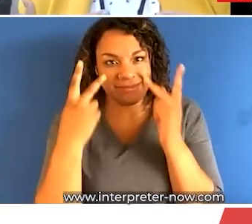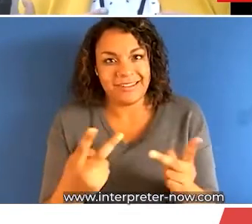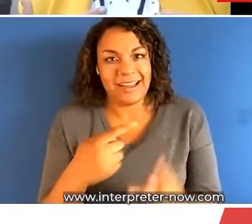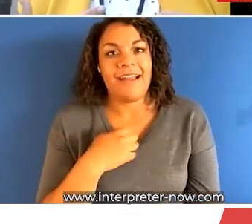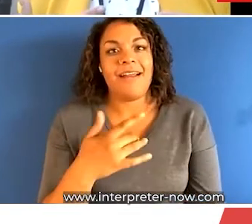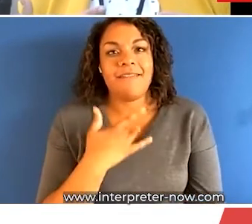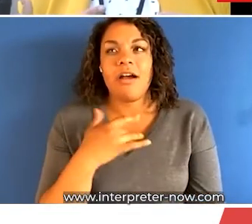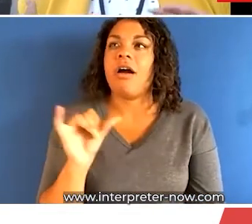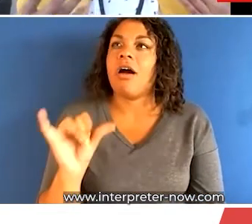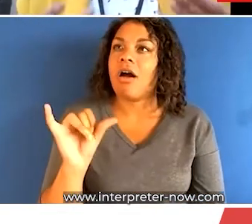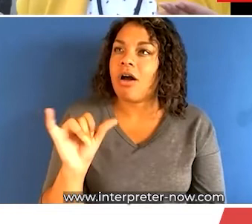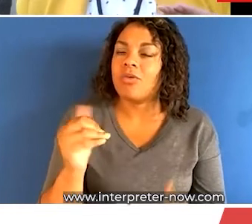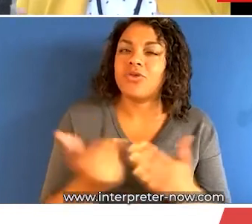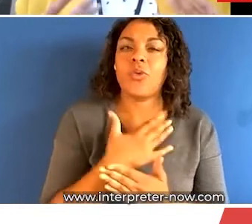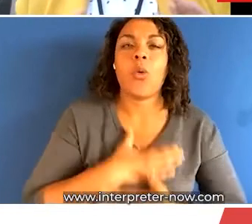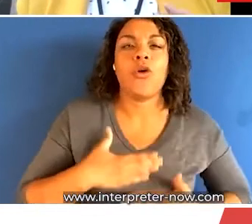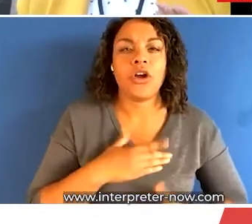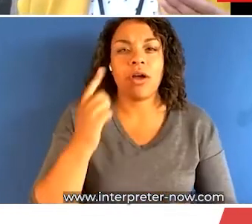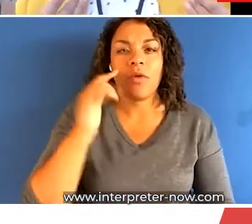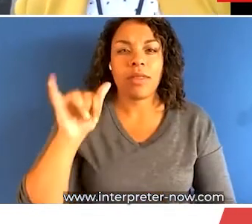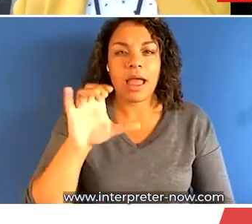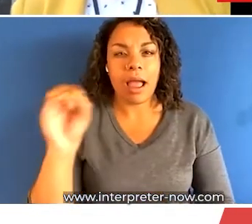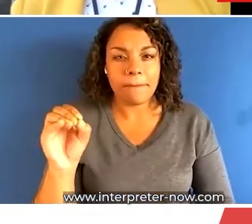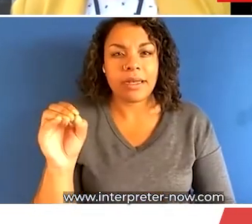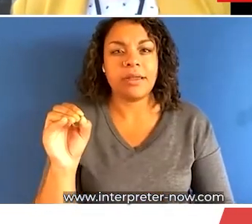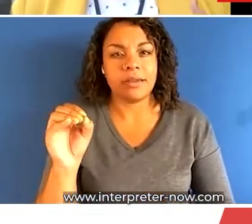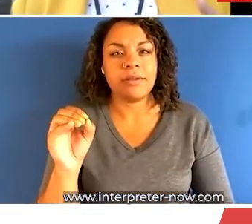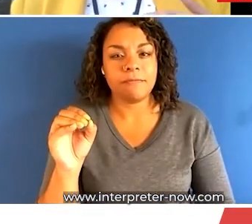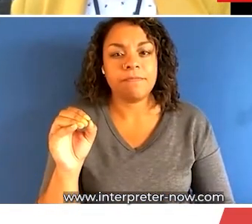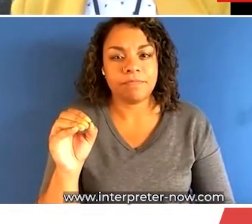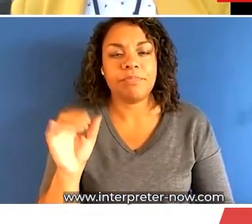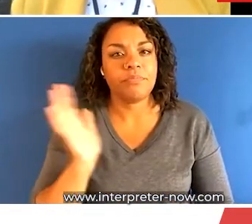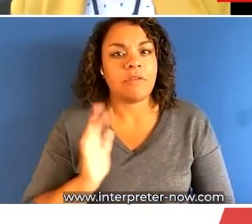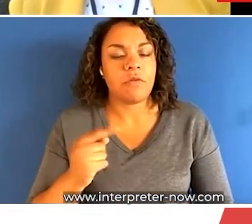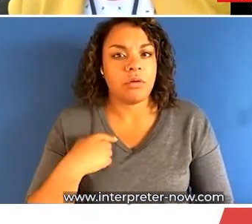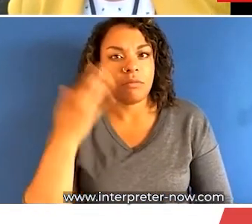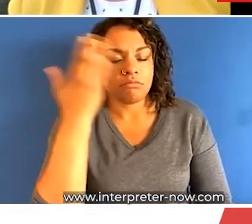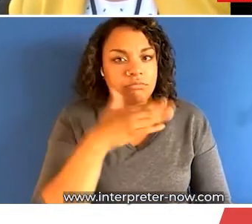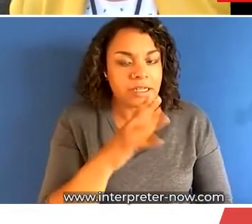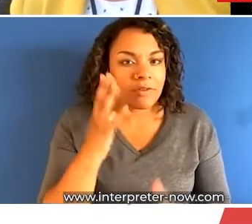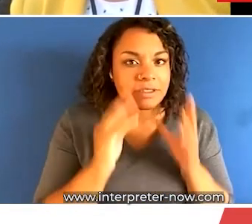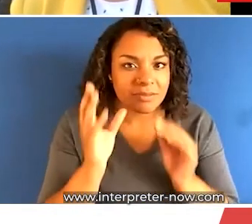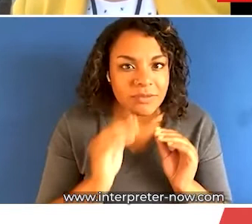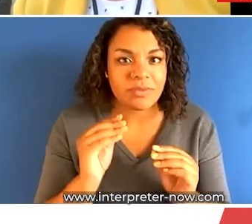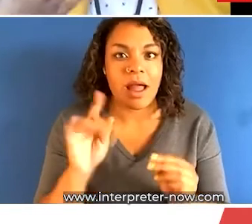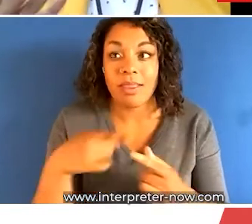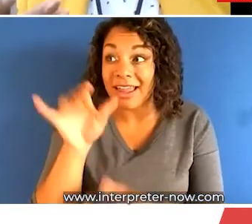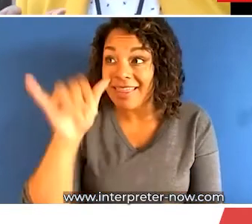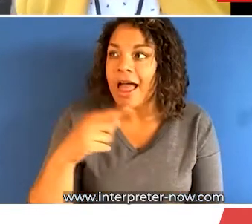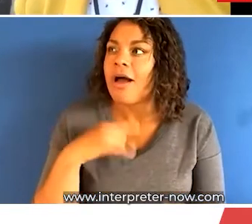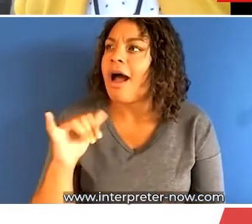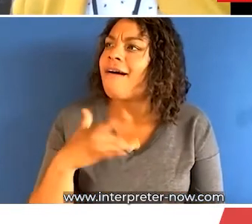this new appreciation and value from that company that I never had experienced before. And it sends